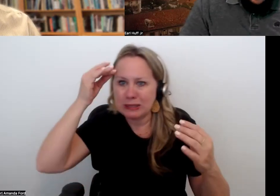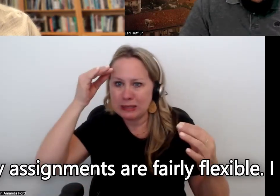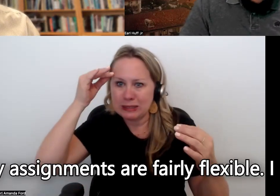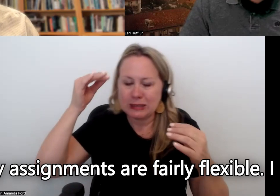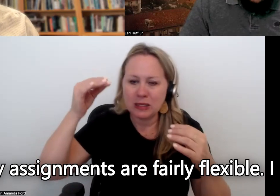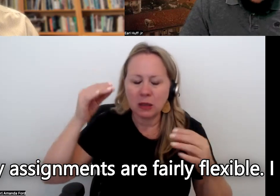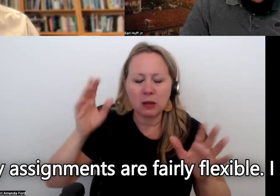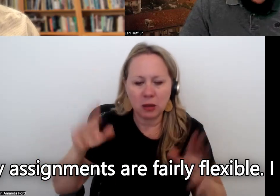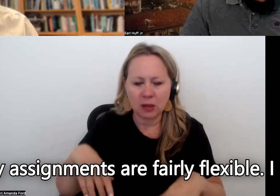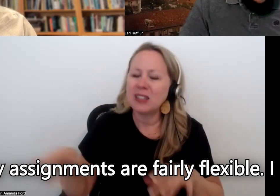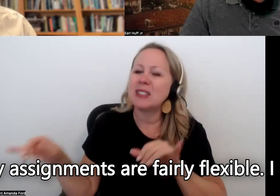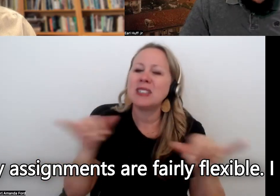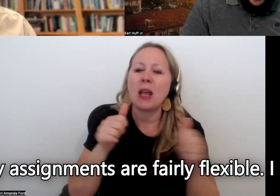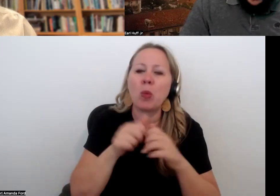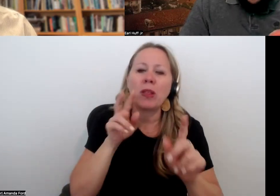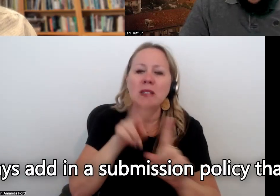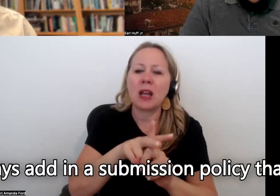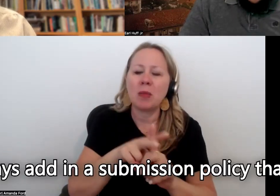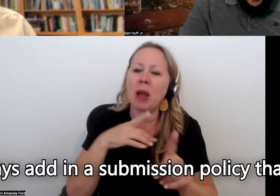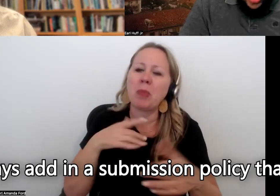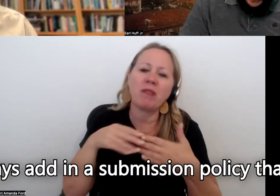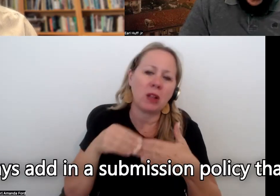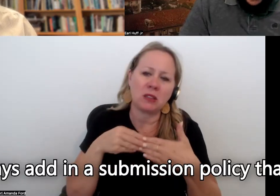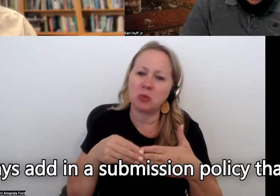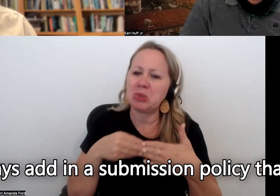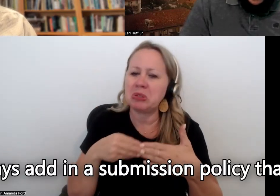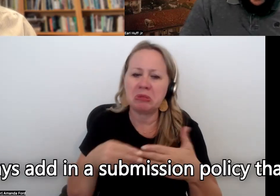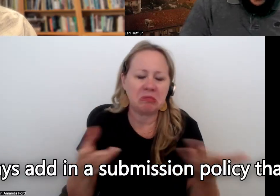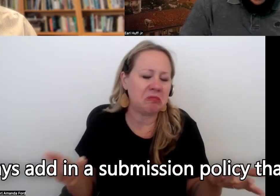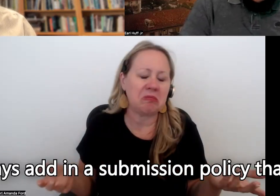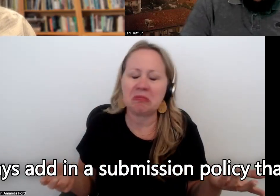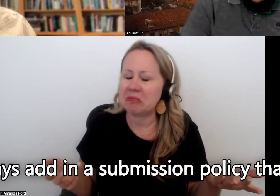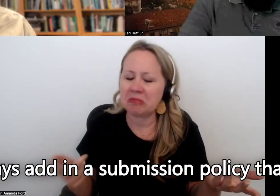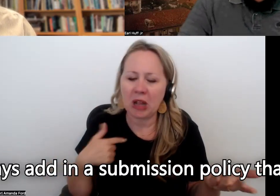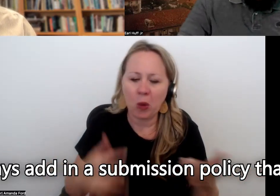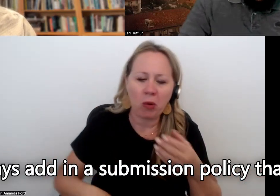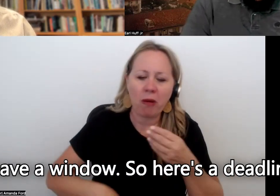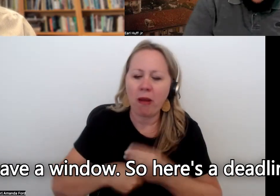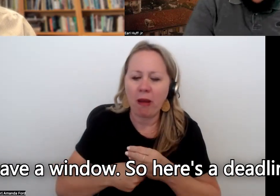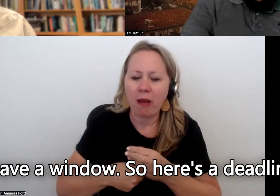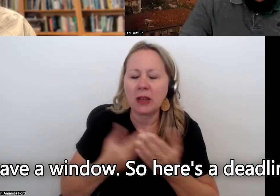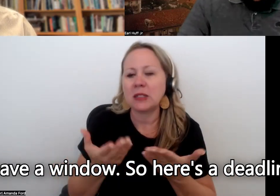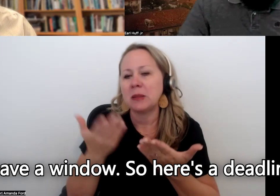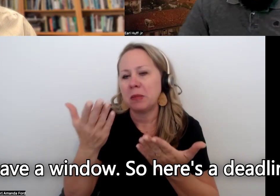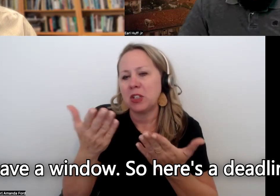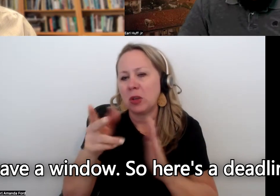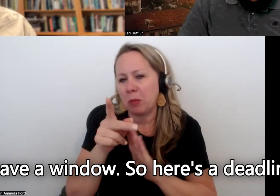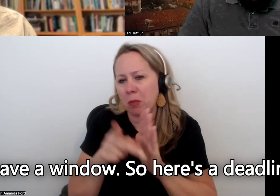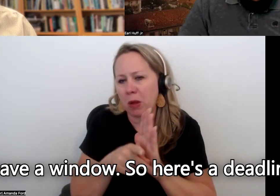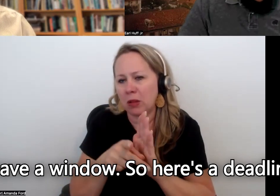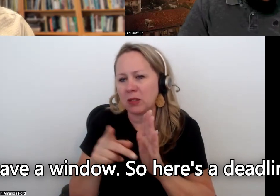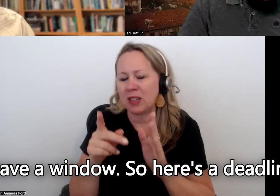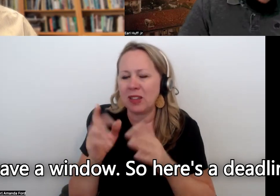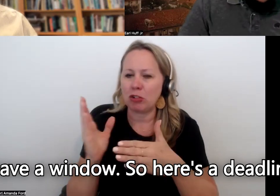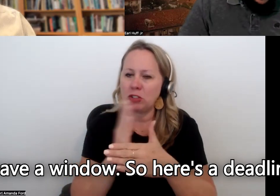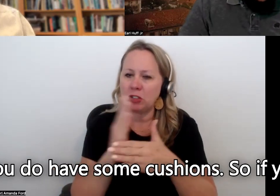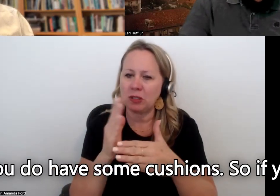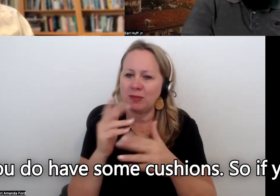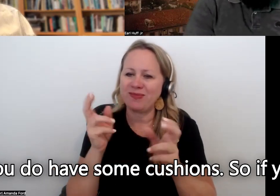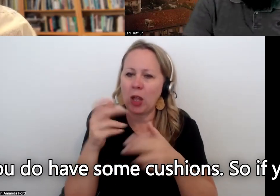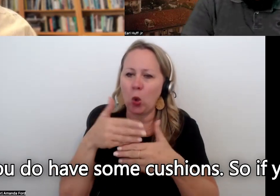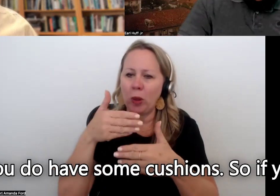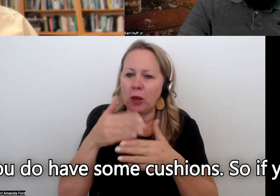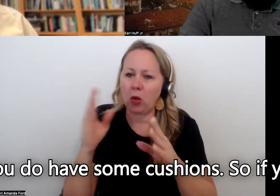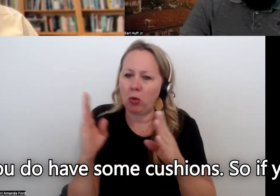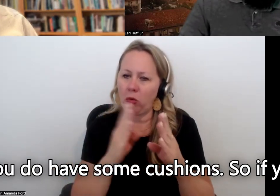assignments, my assignments are fairly flexible. I always add in a submission policy that you have a window. So here's a deadline, but